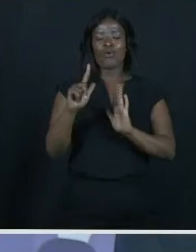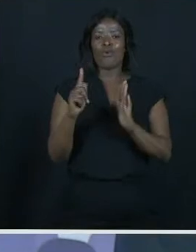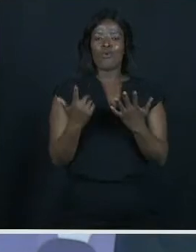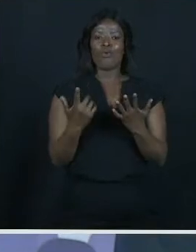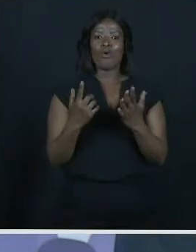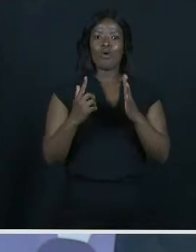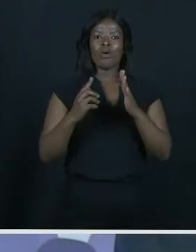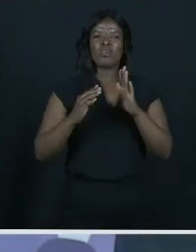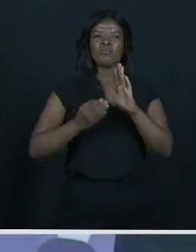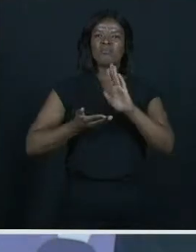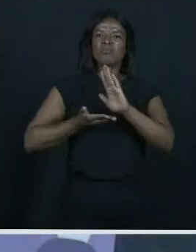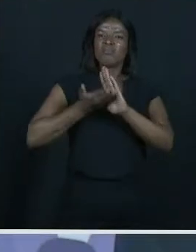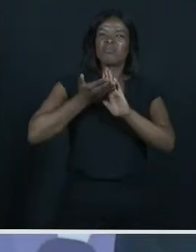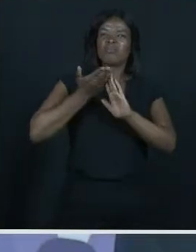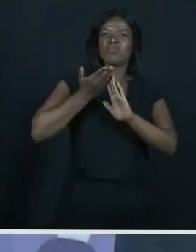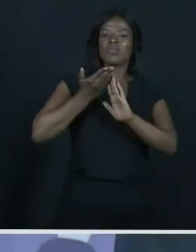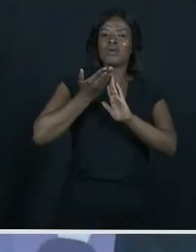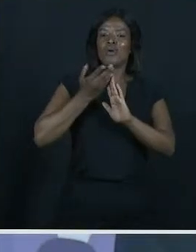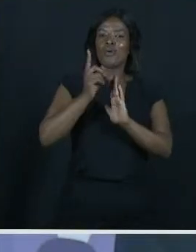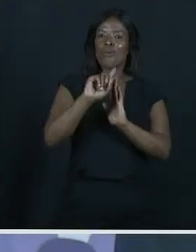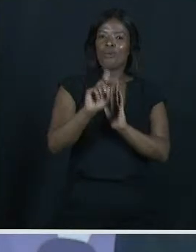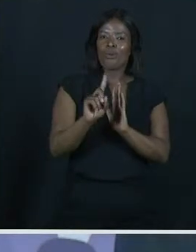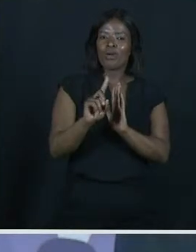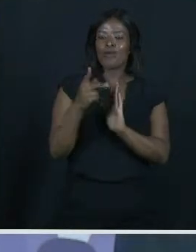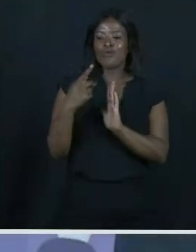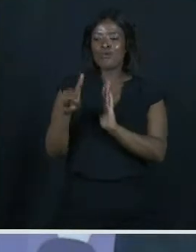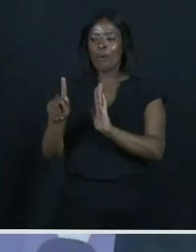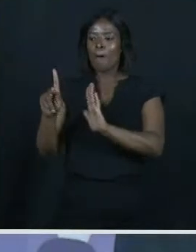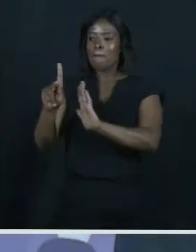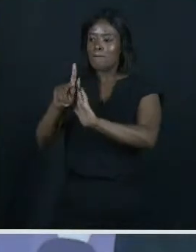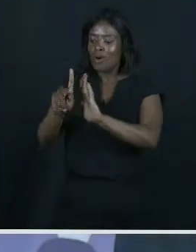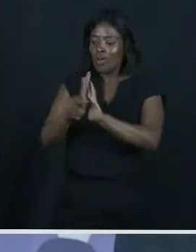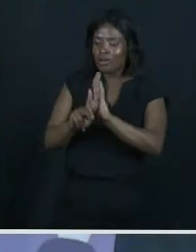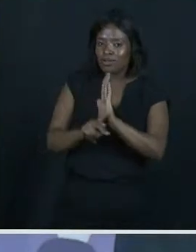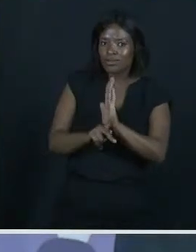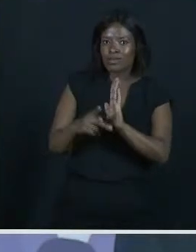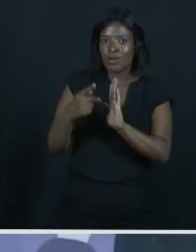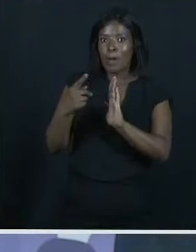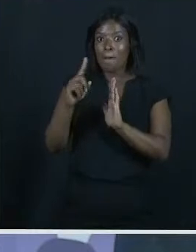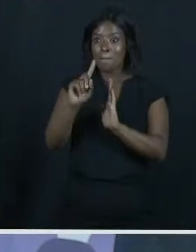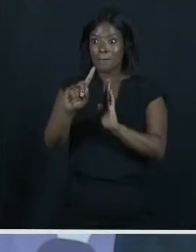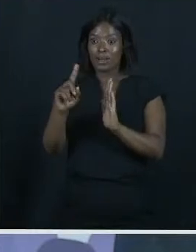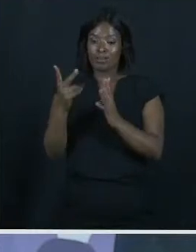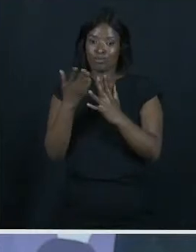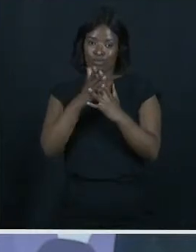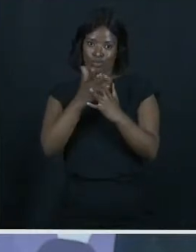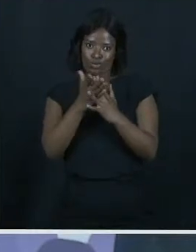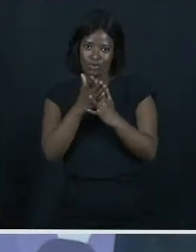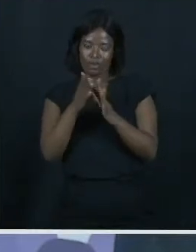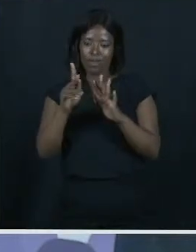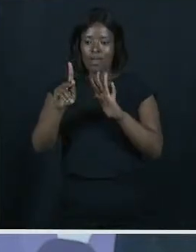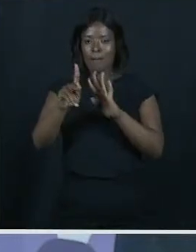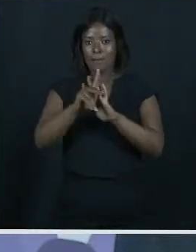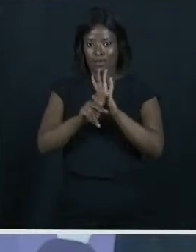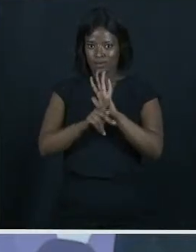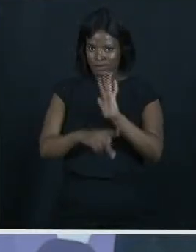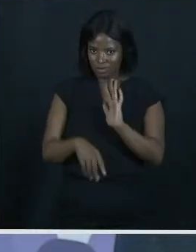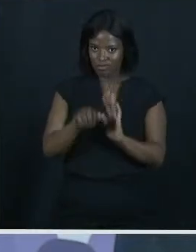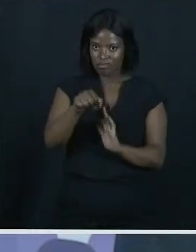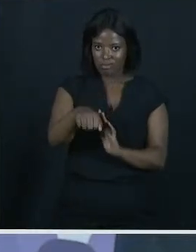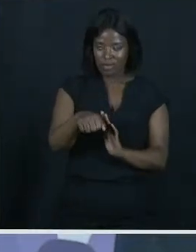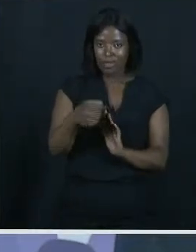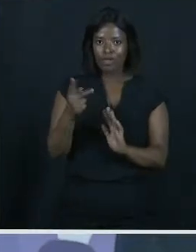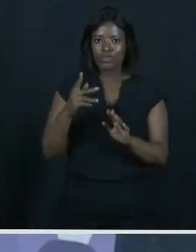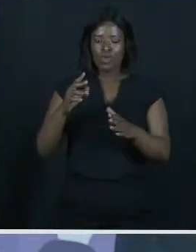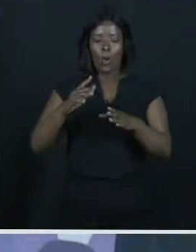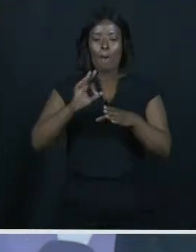will increase coherence of individual policies, but also between policies. And in addition to the National Strategic